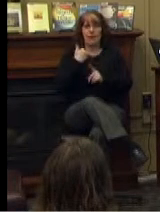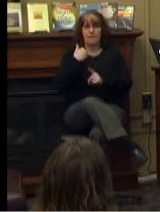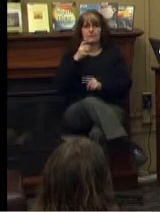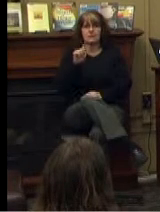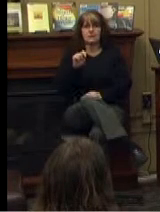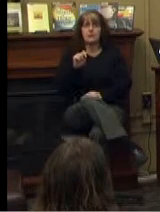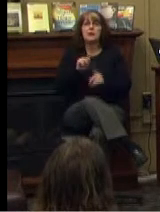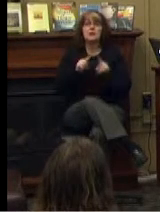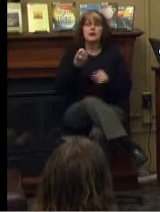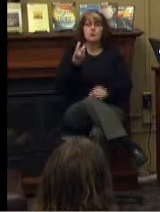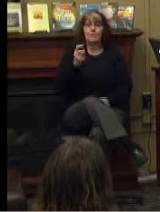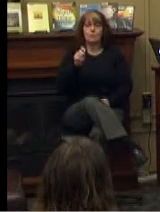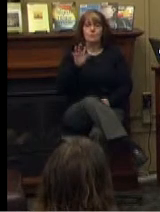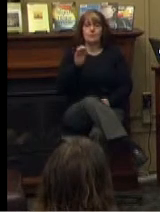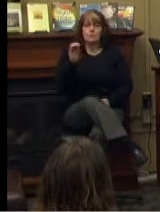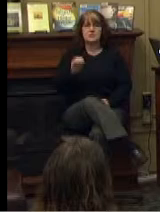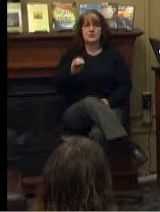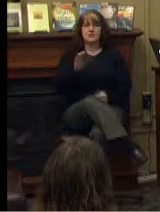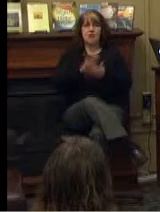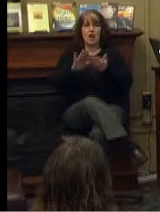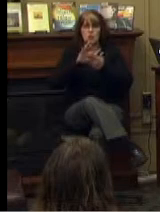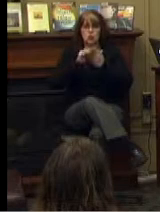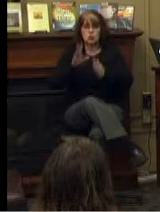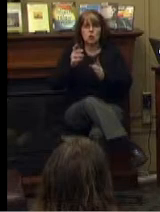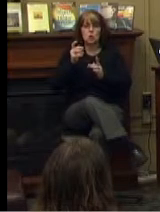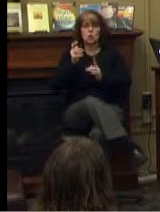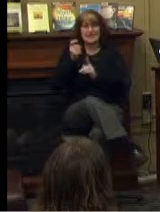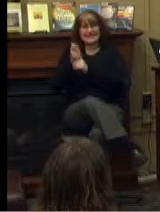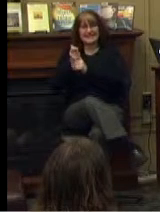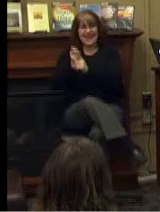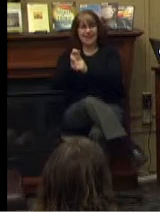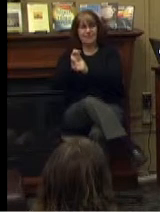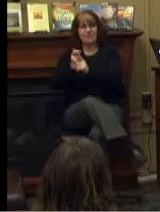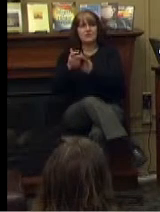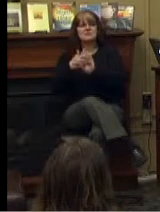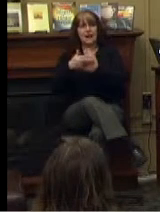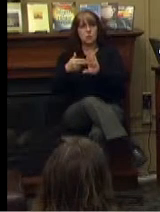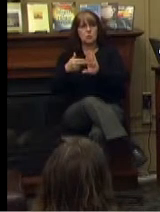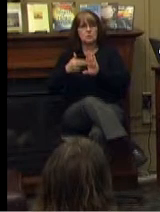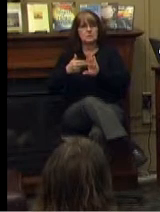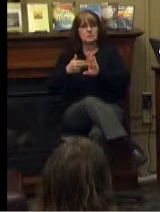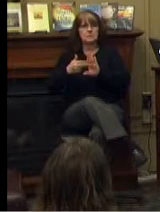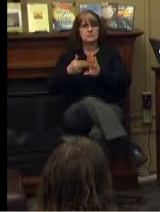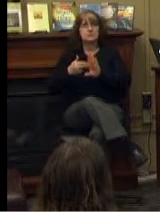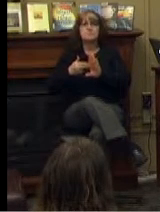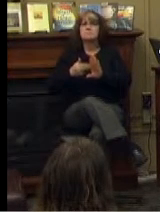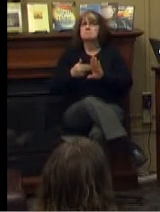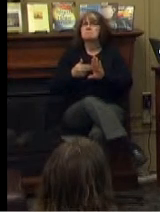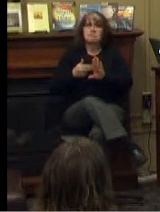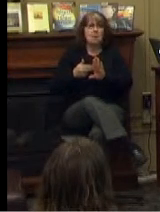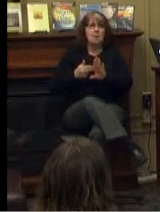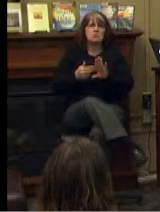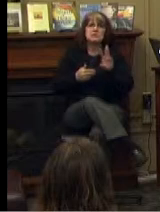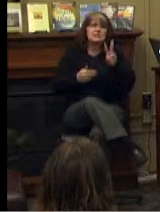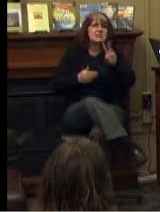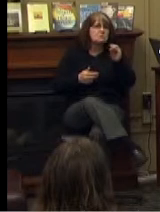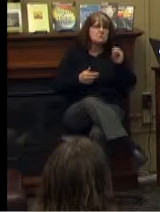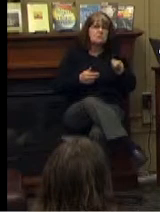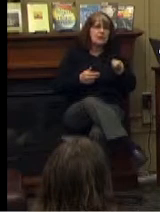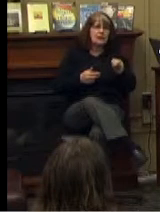college students who self-diagnose, there's another half of those that don't. So in reality, it's